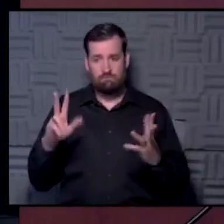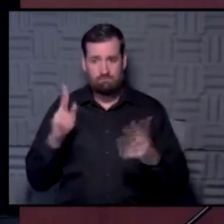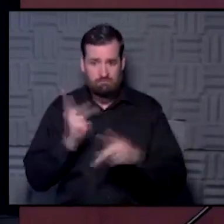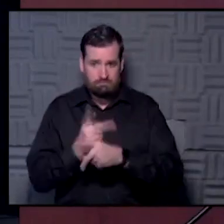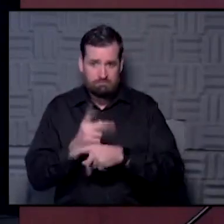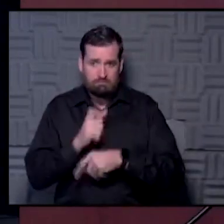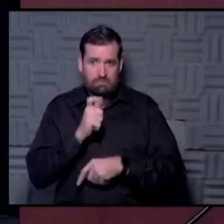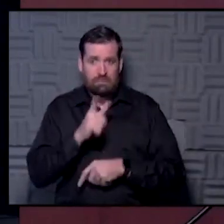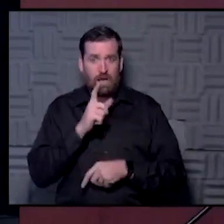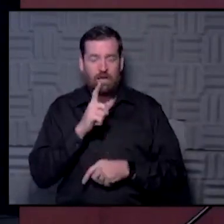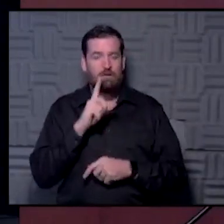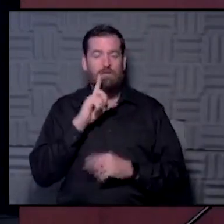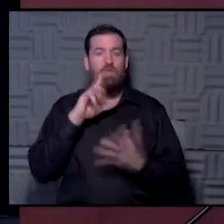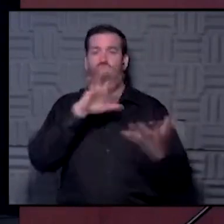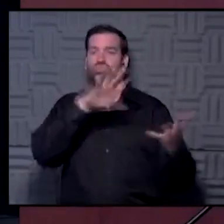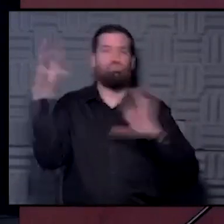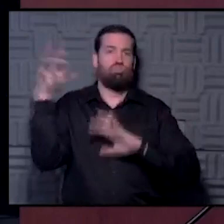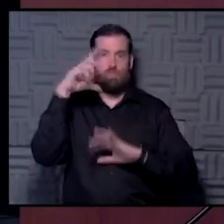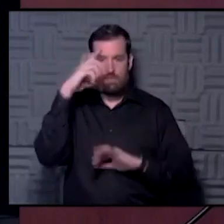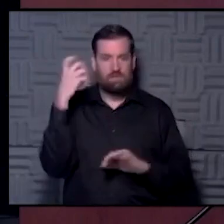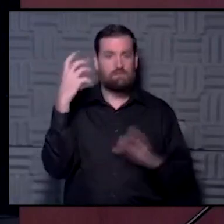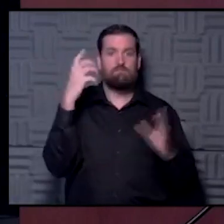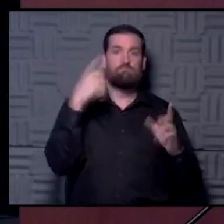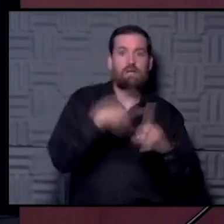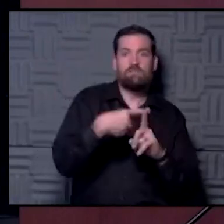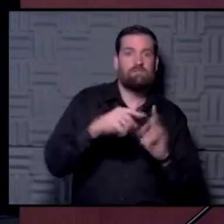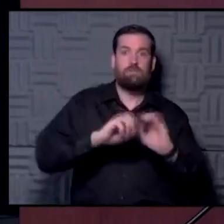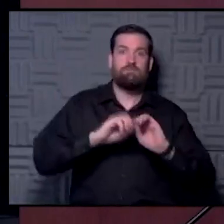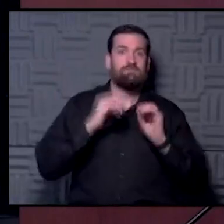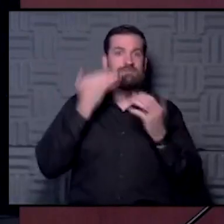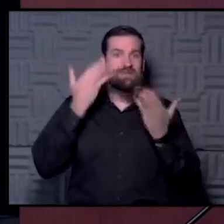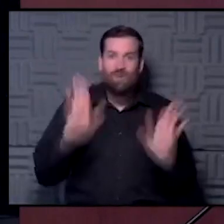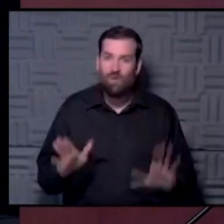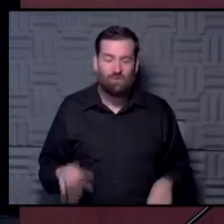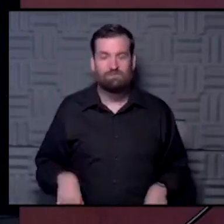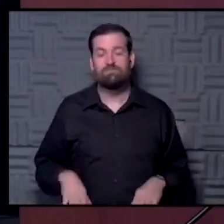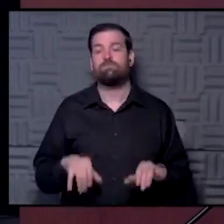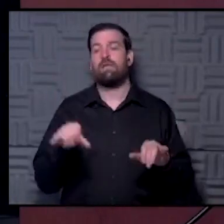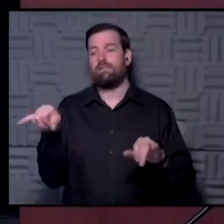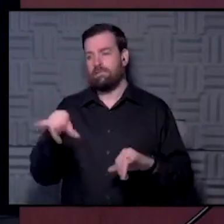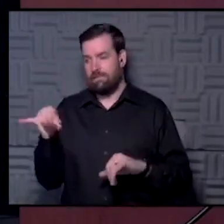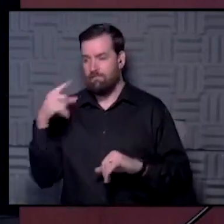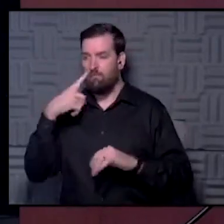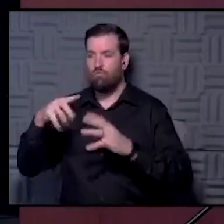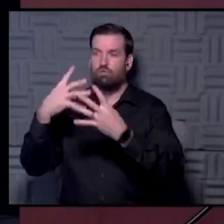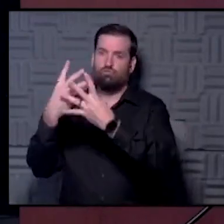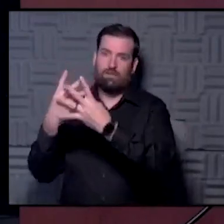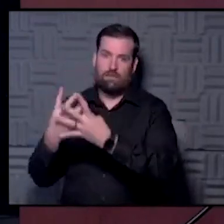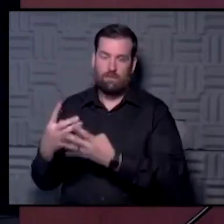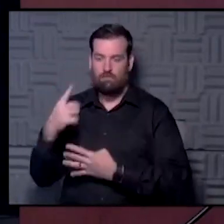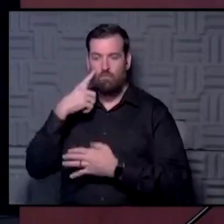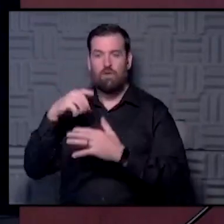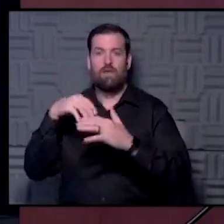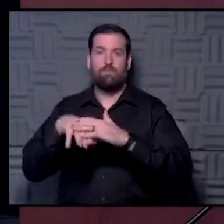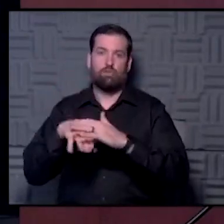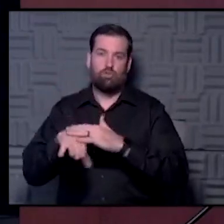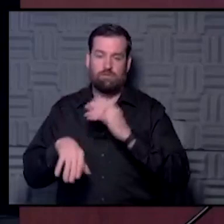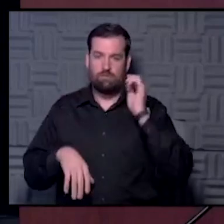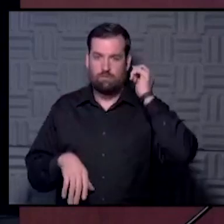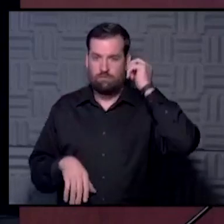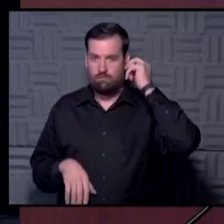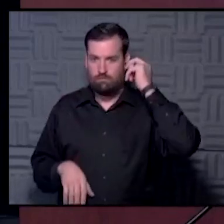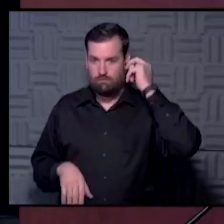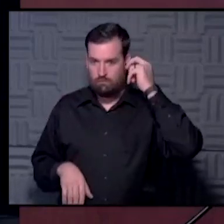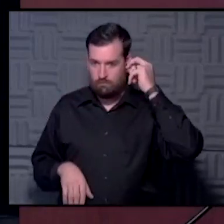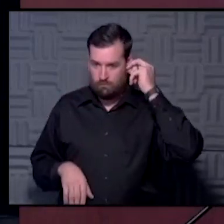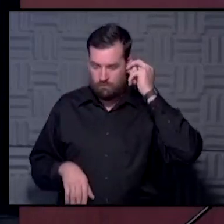not compromised because they're positive and didn't know it. The same is sort of true on the screening testing that we're doing for admissions. So it's a little less,